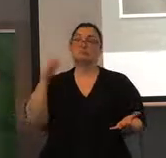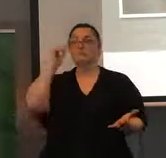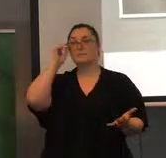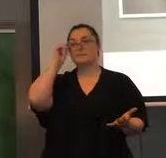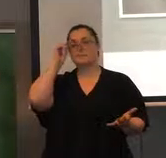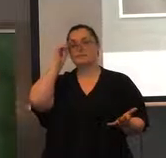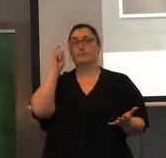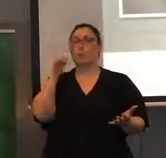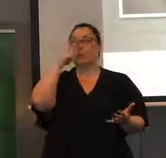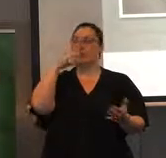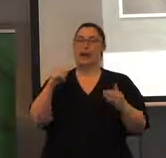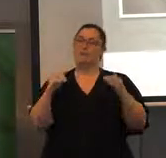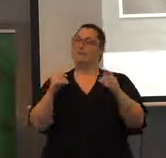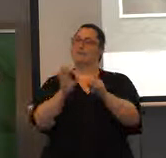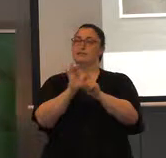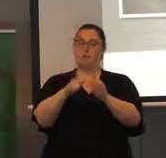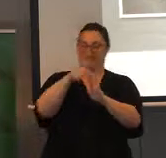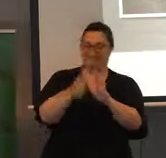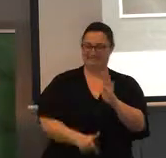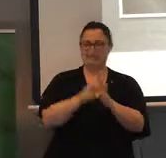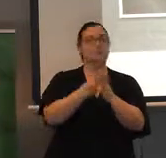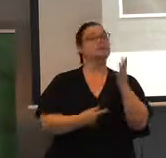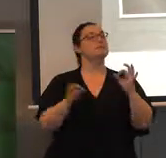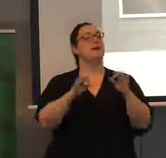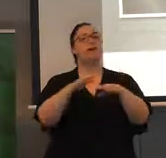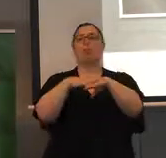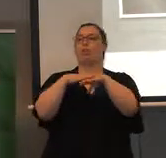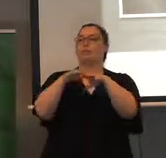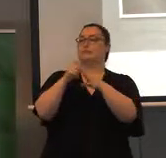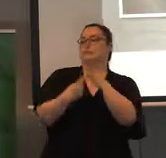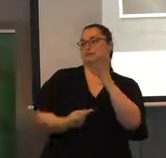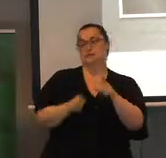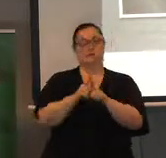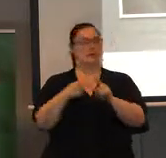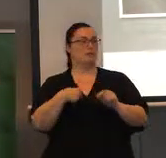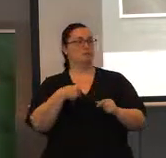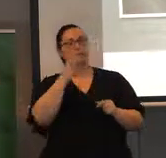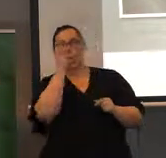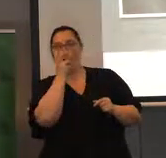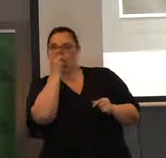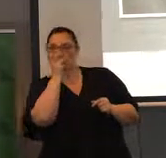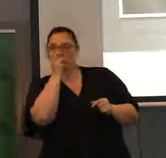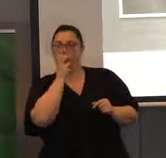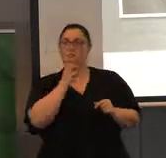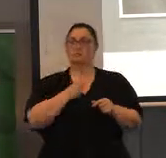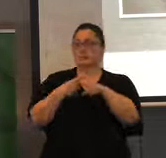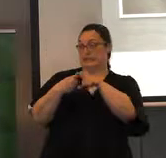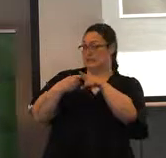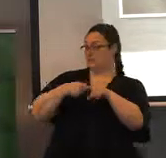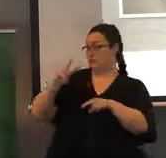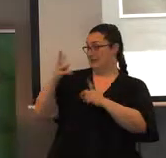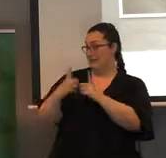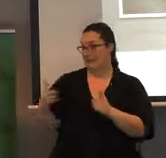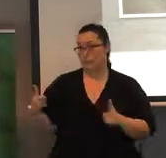But consider the people who have multiple low-level disabilities. So say I'm getting a little bit older, English is